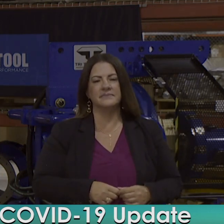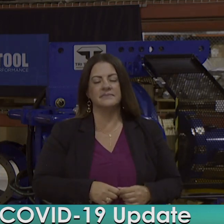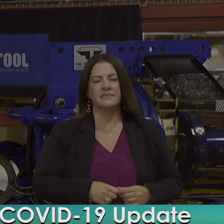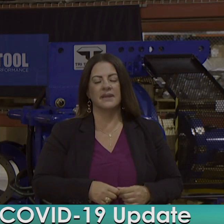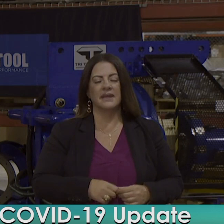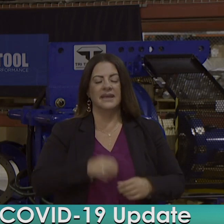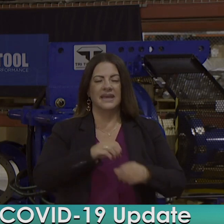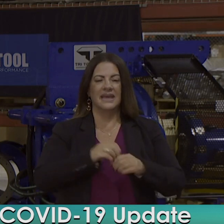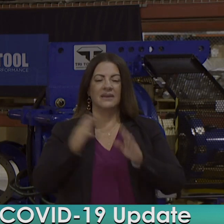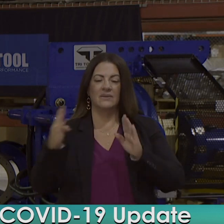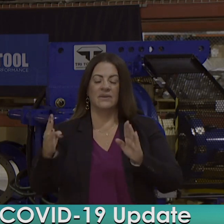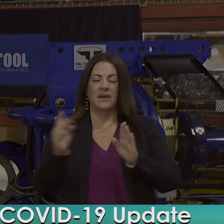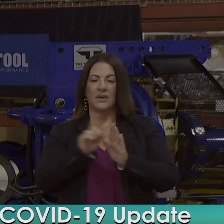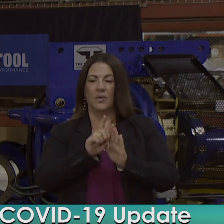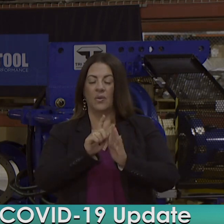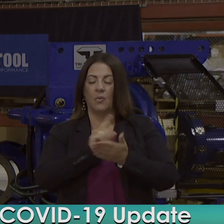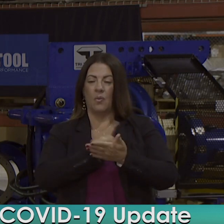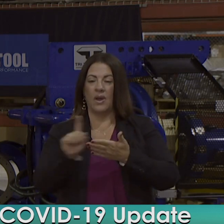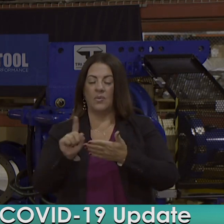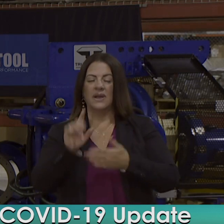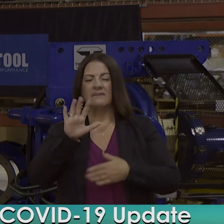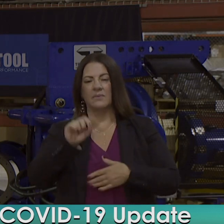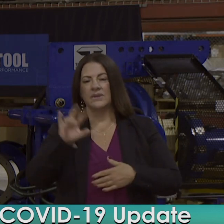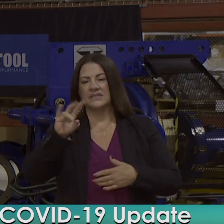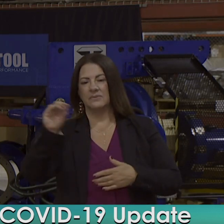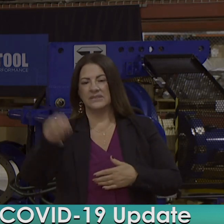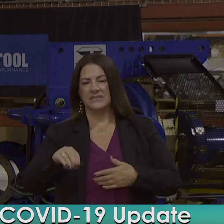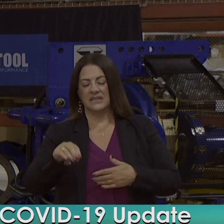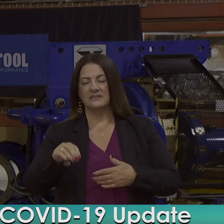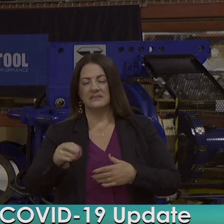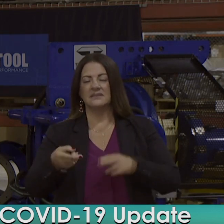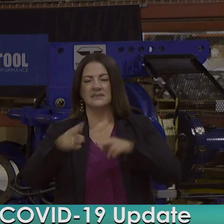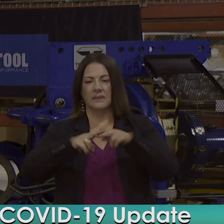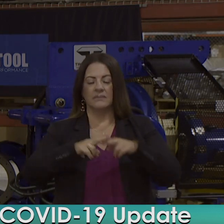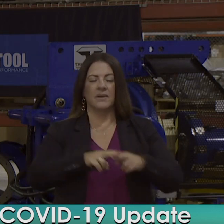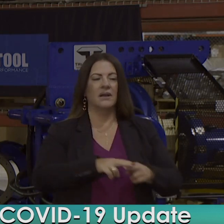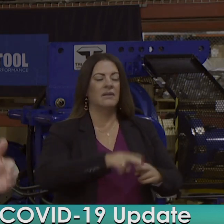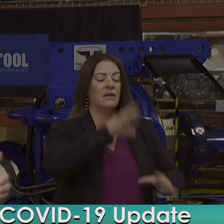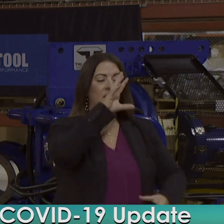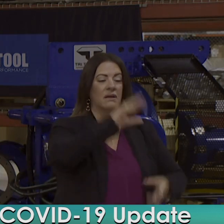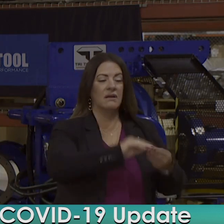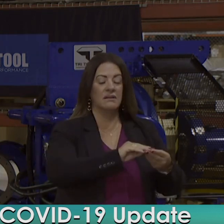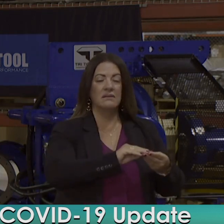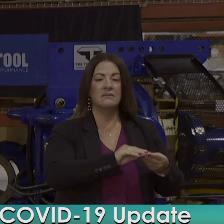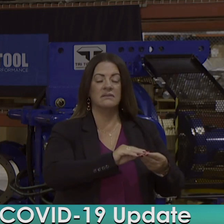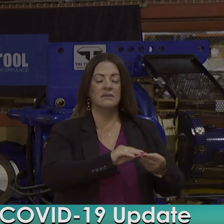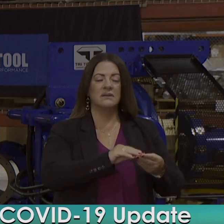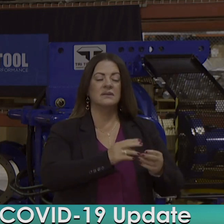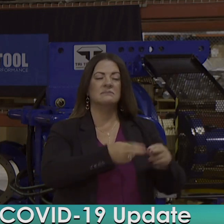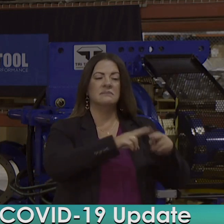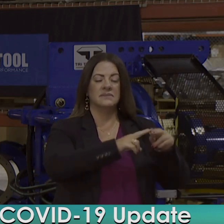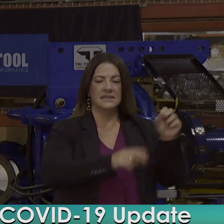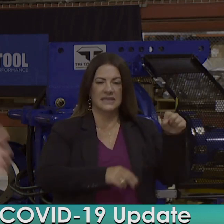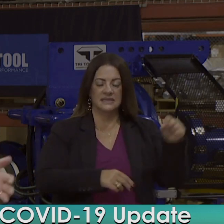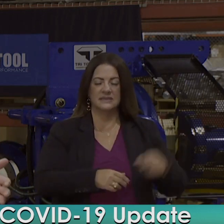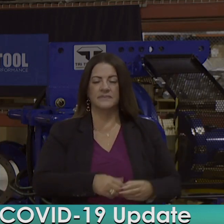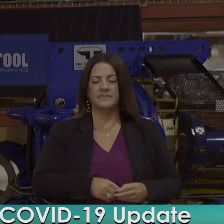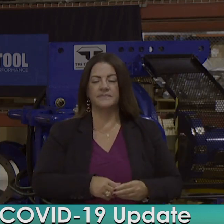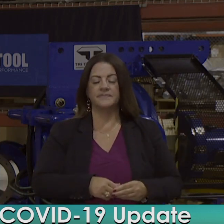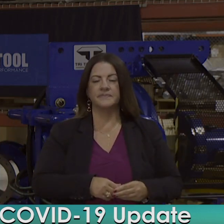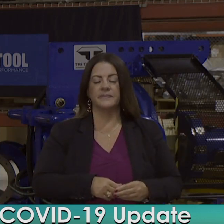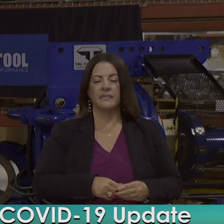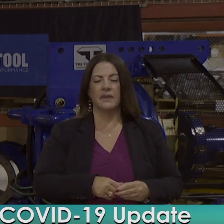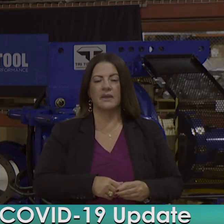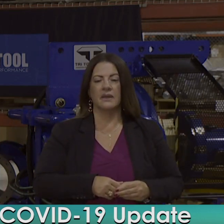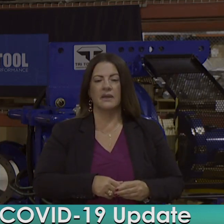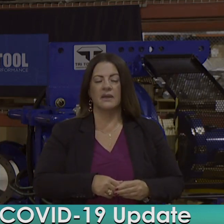7-day period, 5.7%. We were able to conduct not 101,000 tests as we did 48 hours